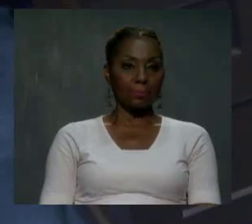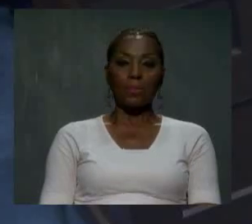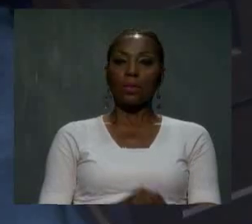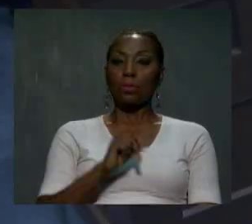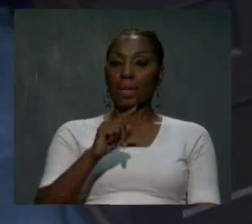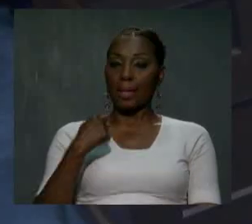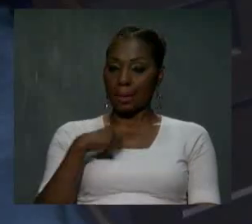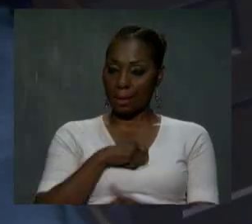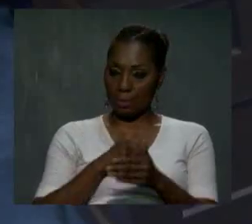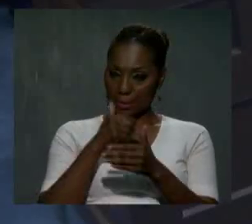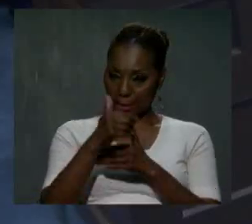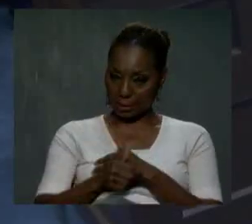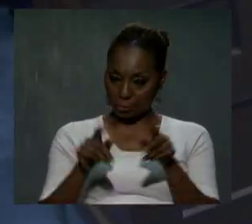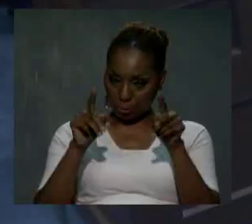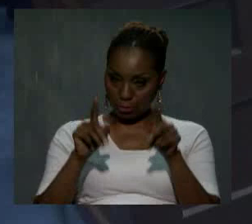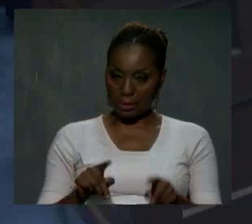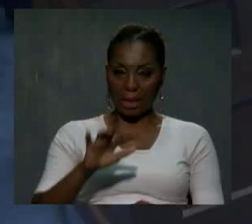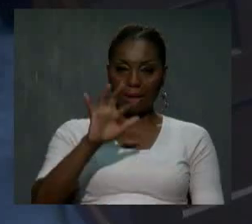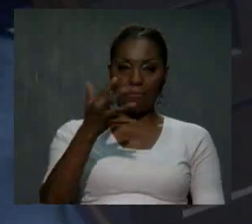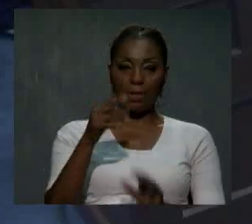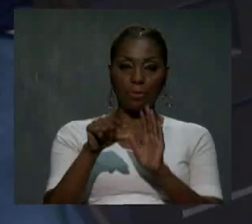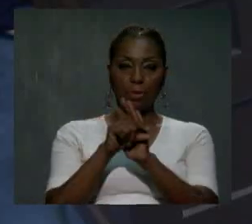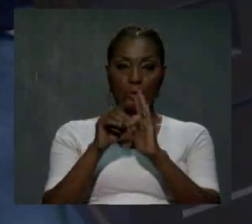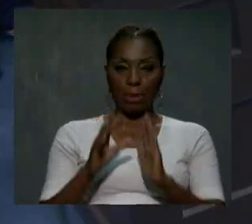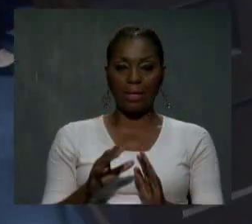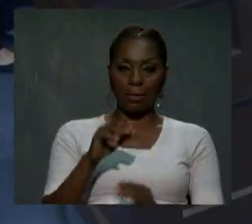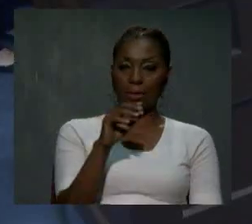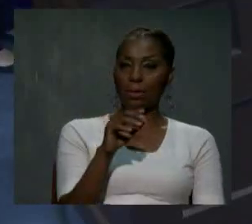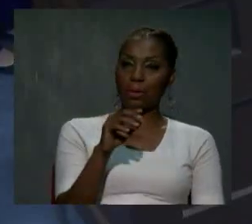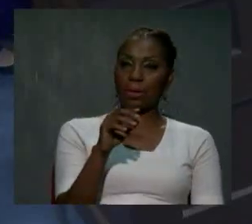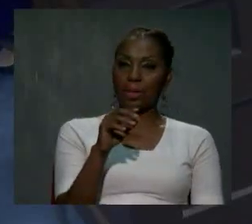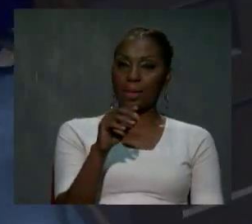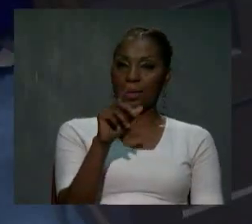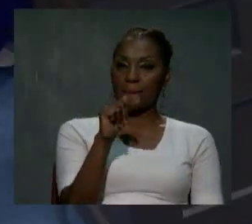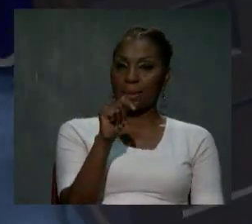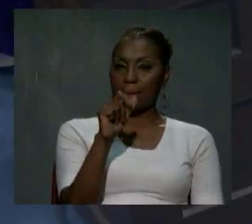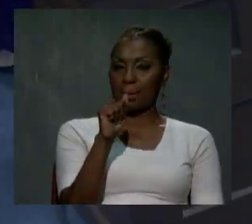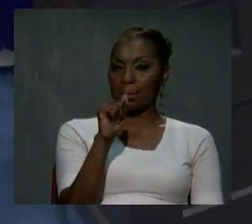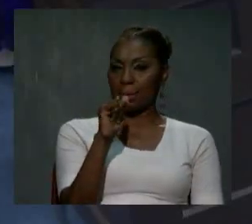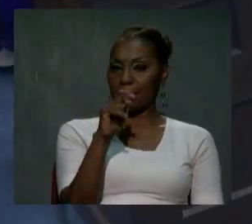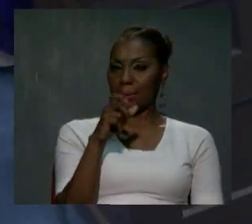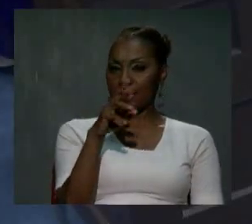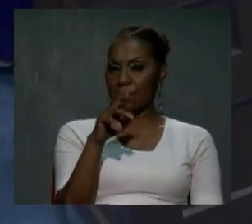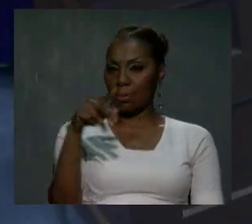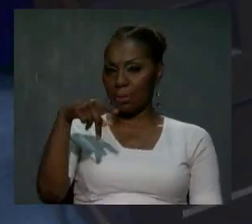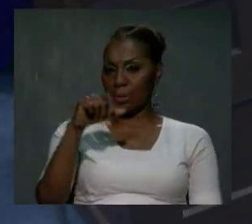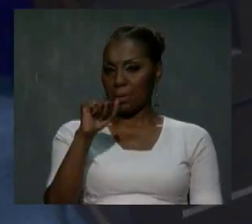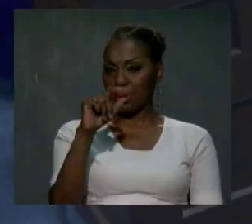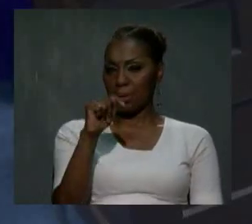Our next awardee is fifth grader Caleb Patrick from Brady Elementary School.